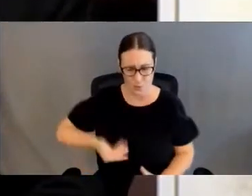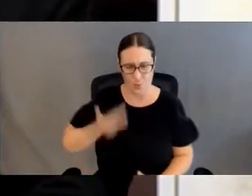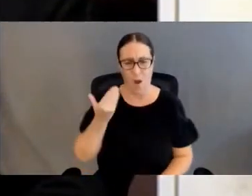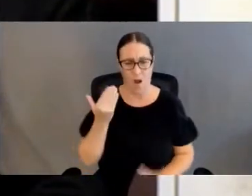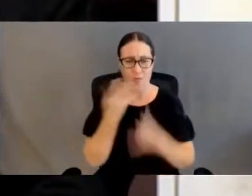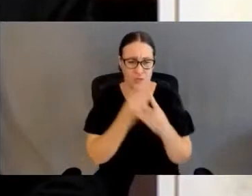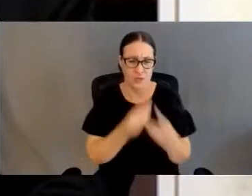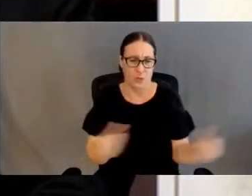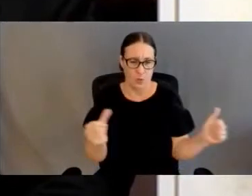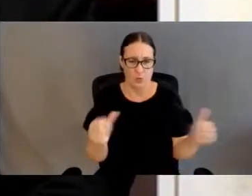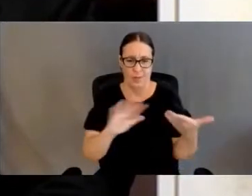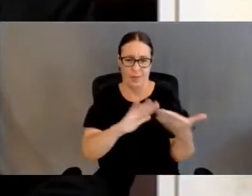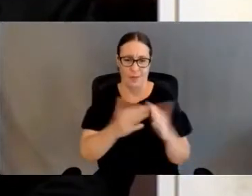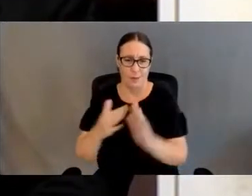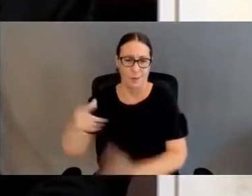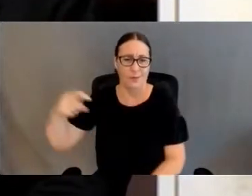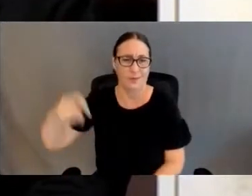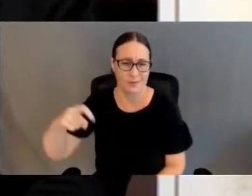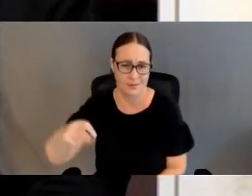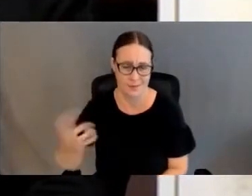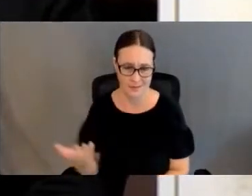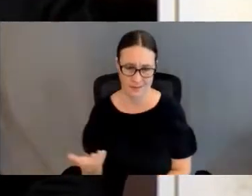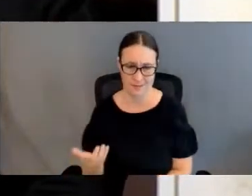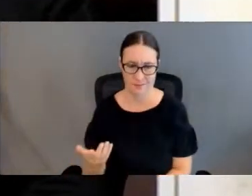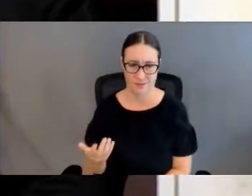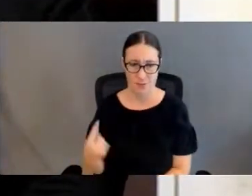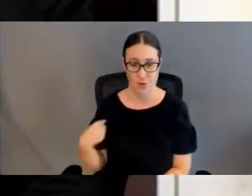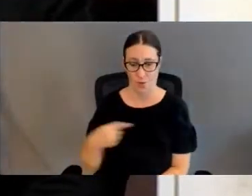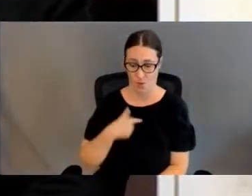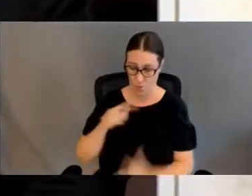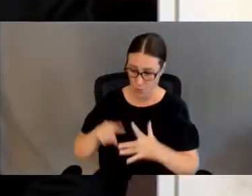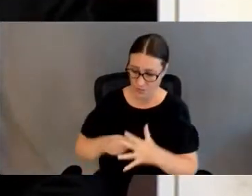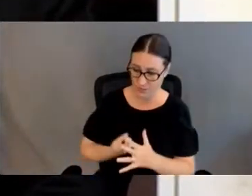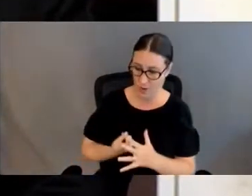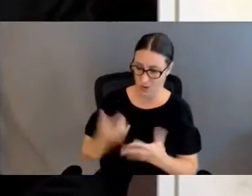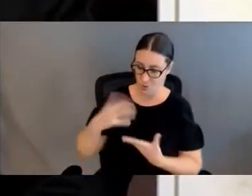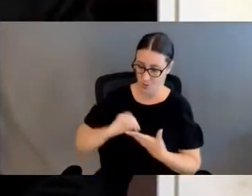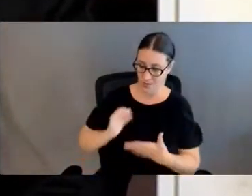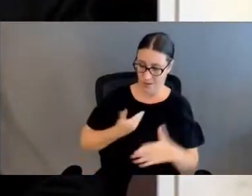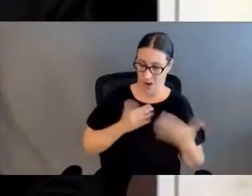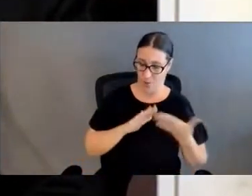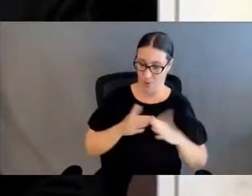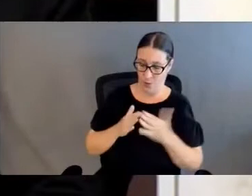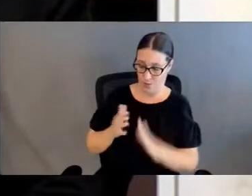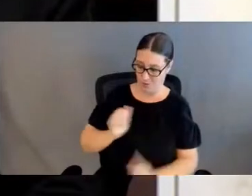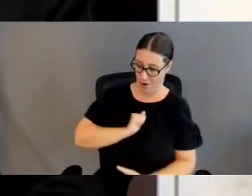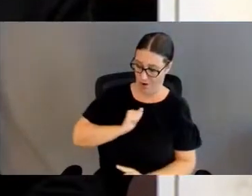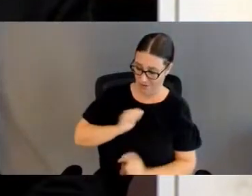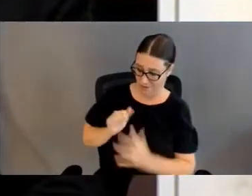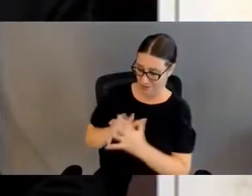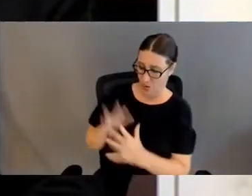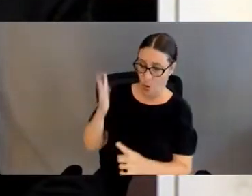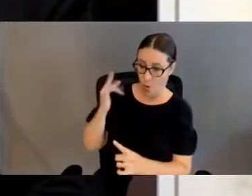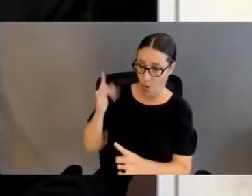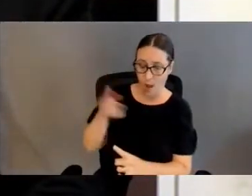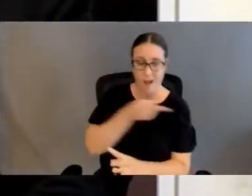for. We were started by our own leaders in our community because nobody was able to open an account for